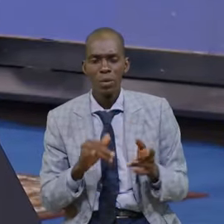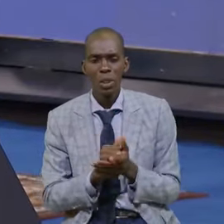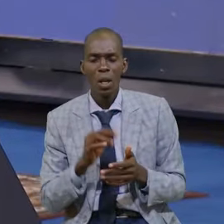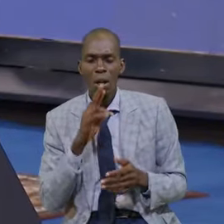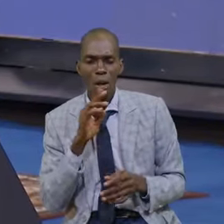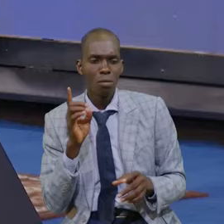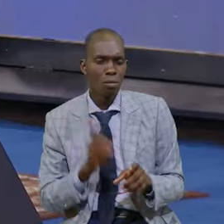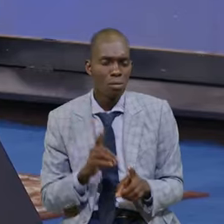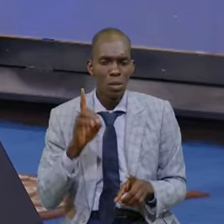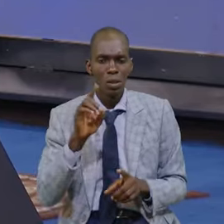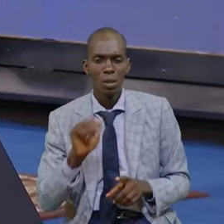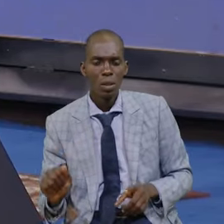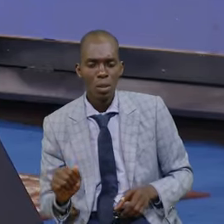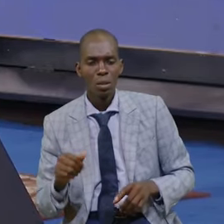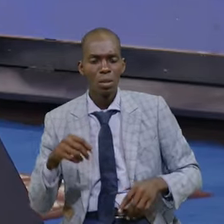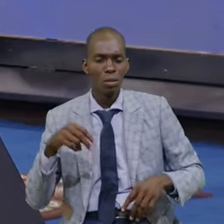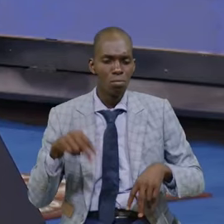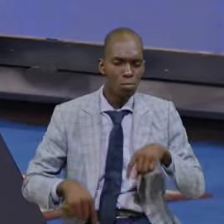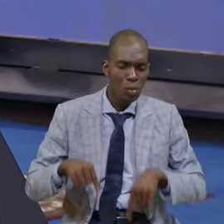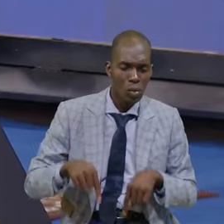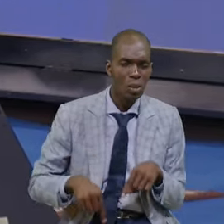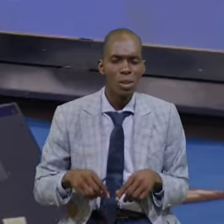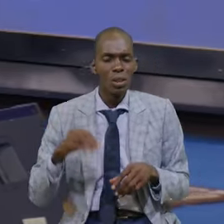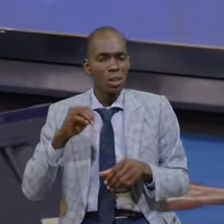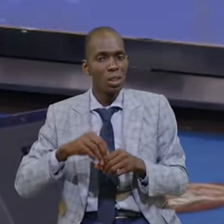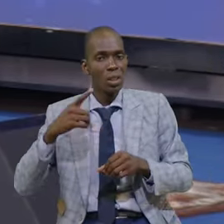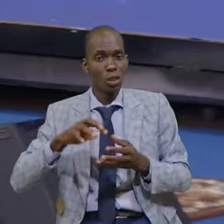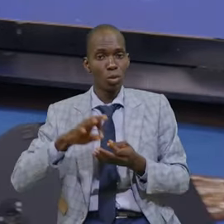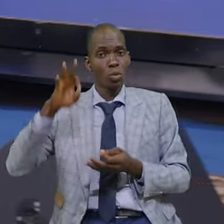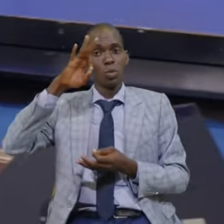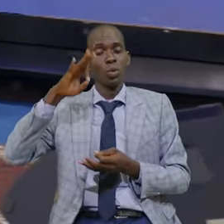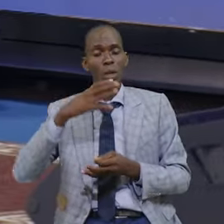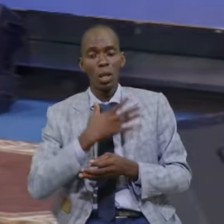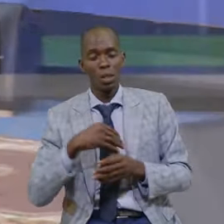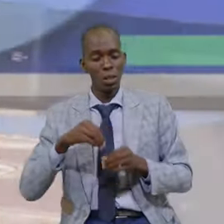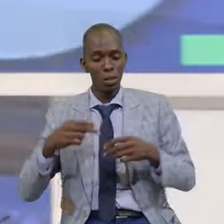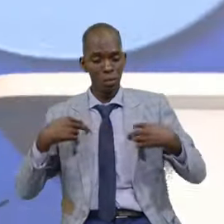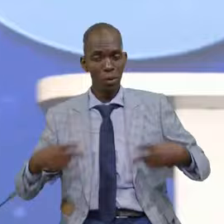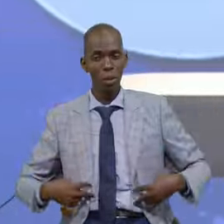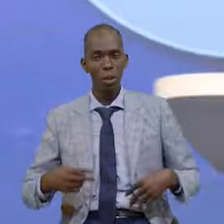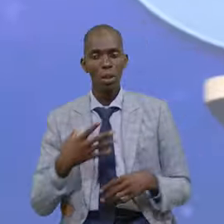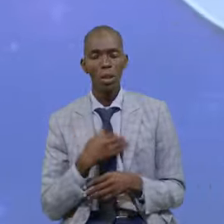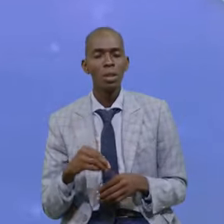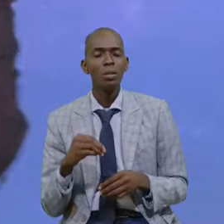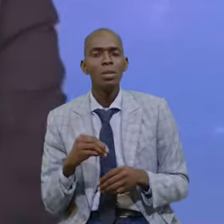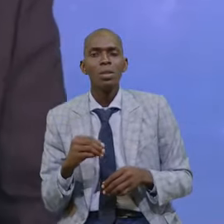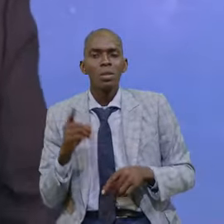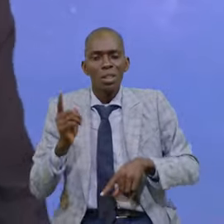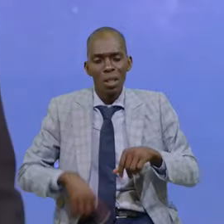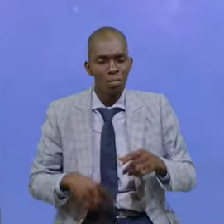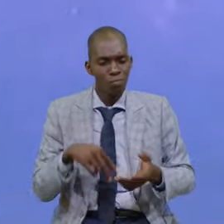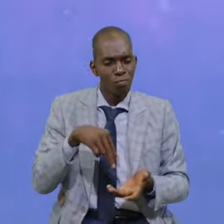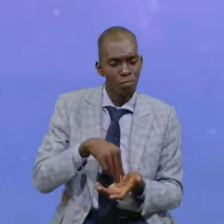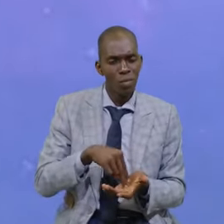crippled physically and spiritually. And they could not rise up and walk into the place where